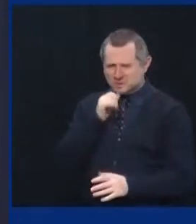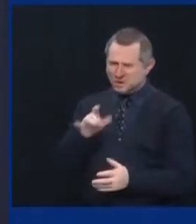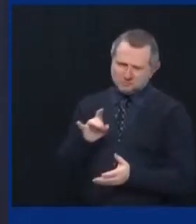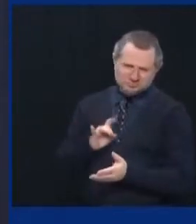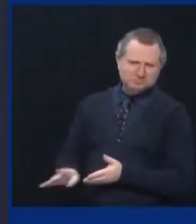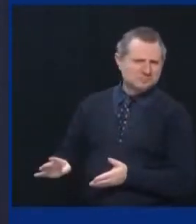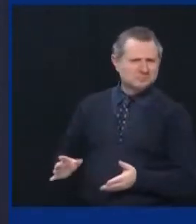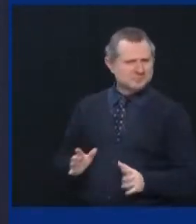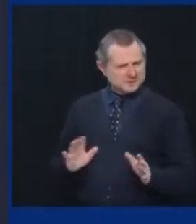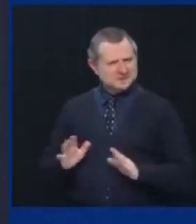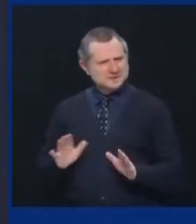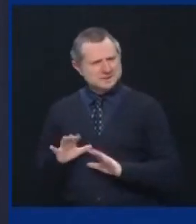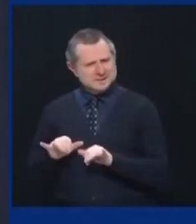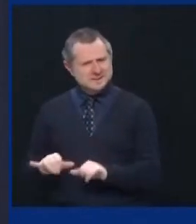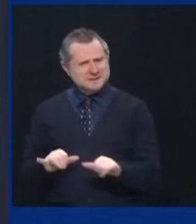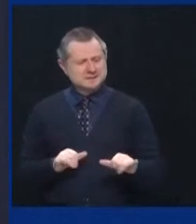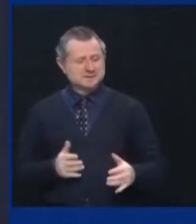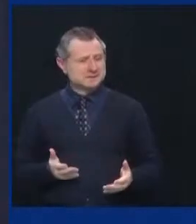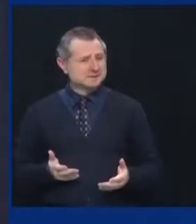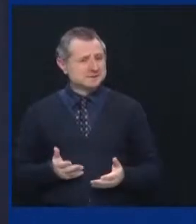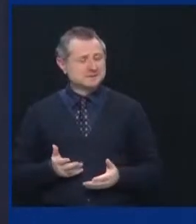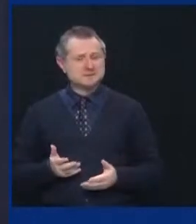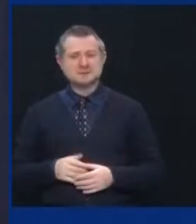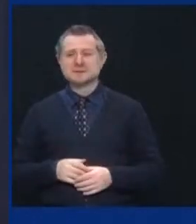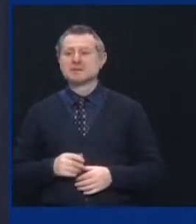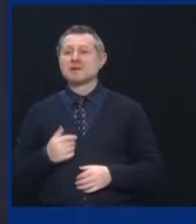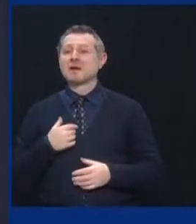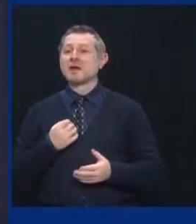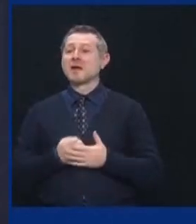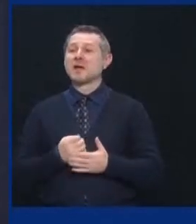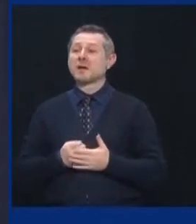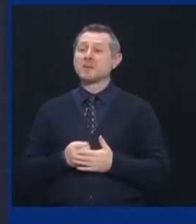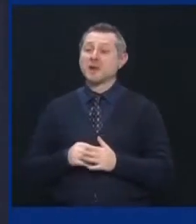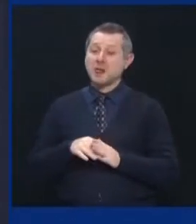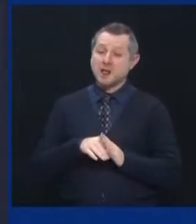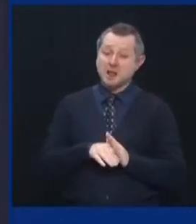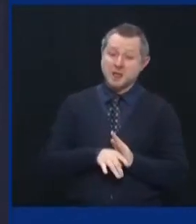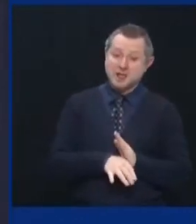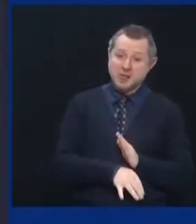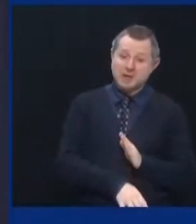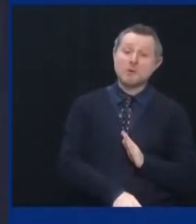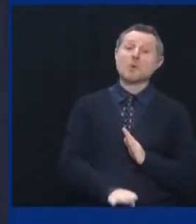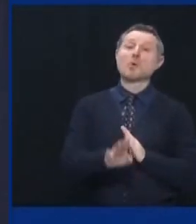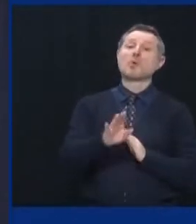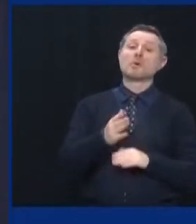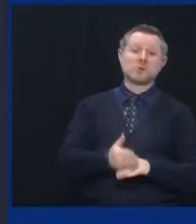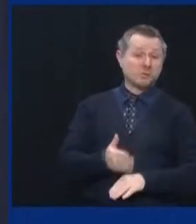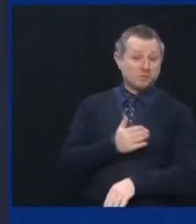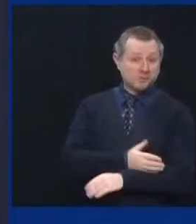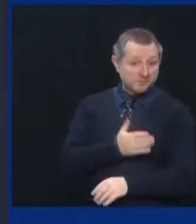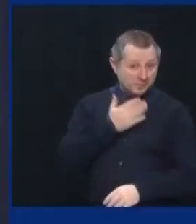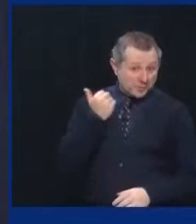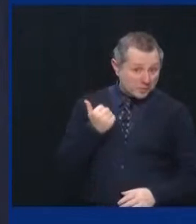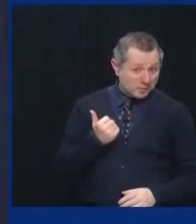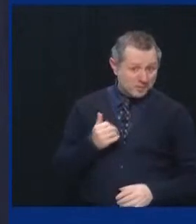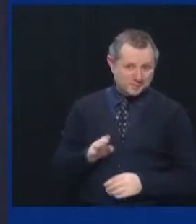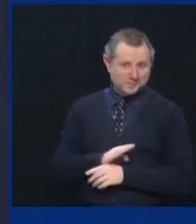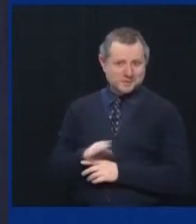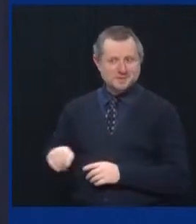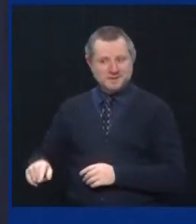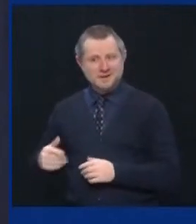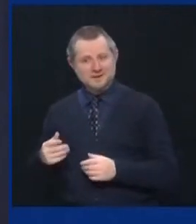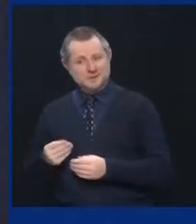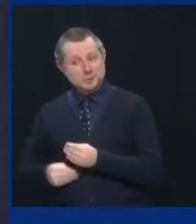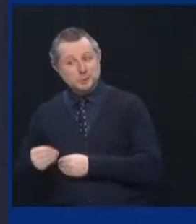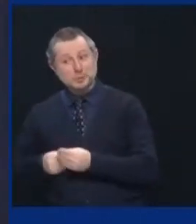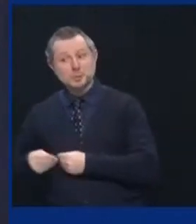tenant. And when the economy starts to turn on again and the business starts to thrive again,